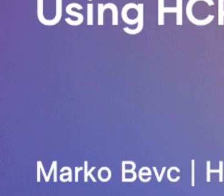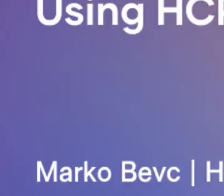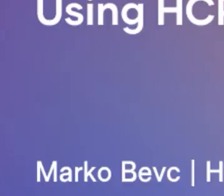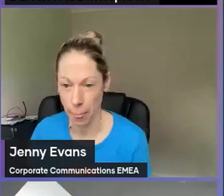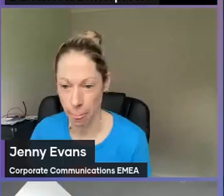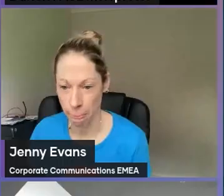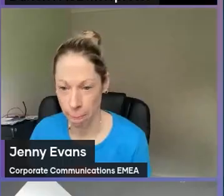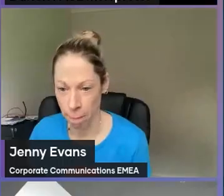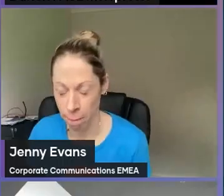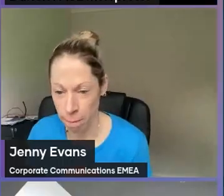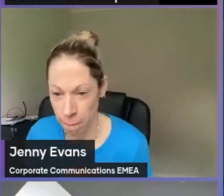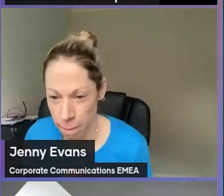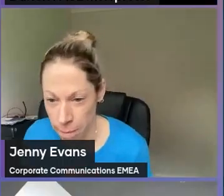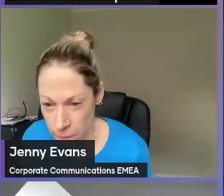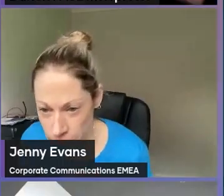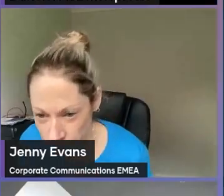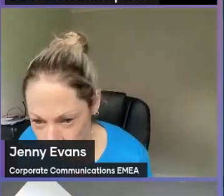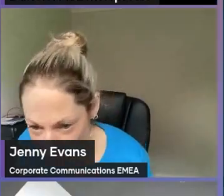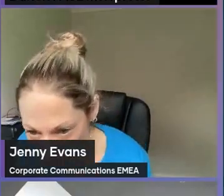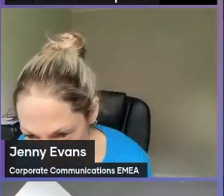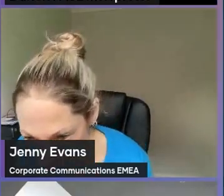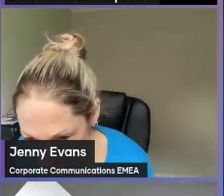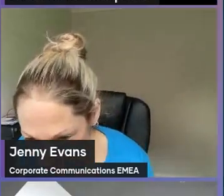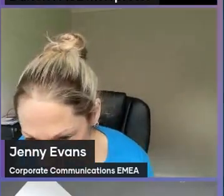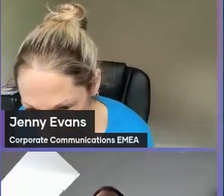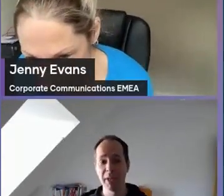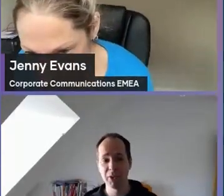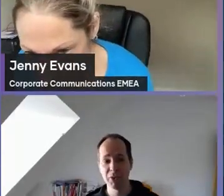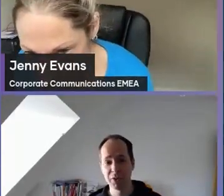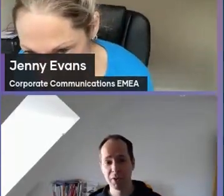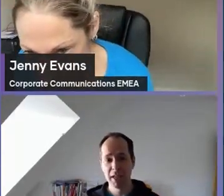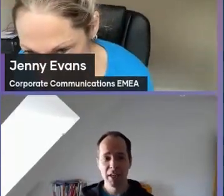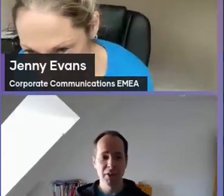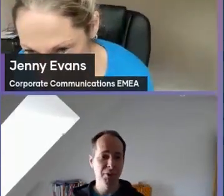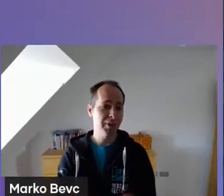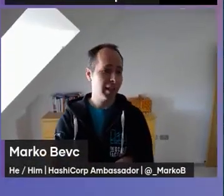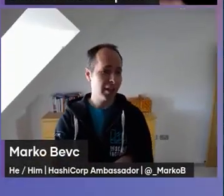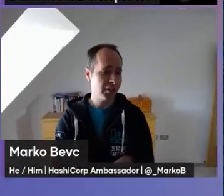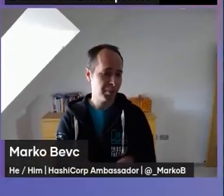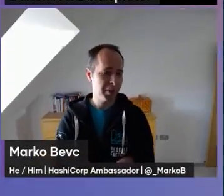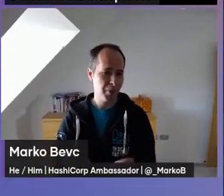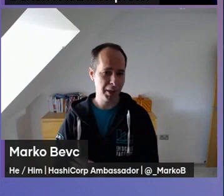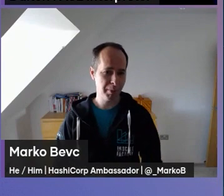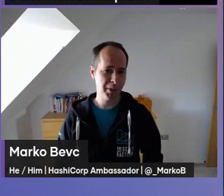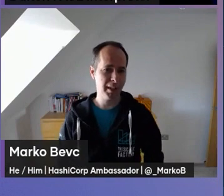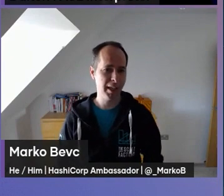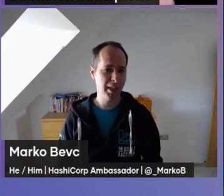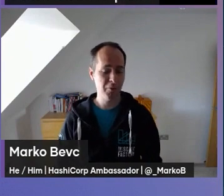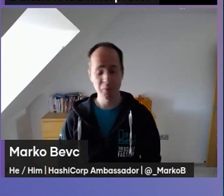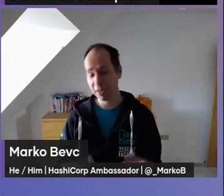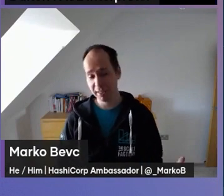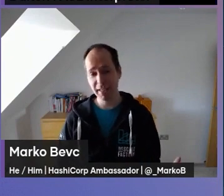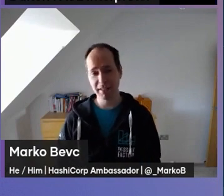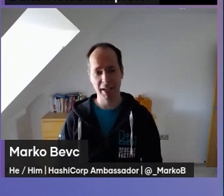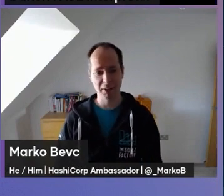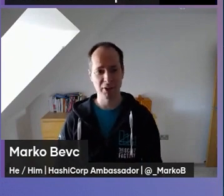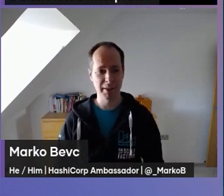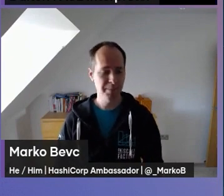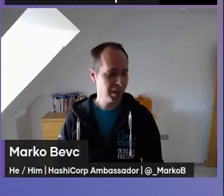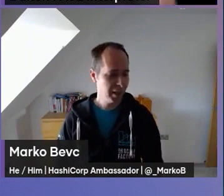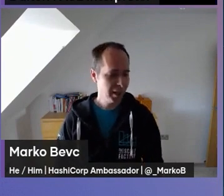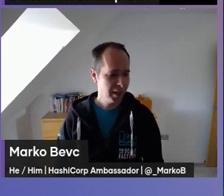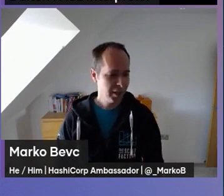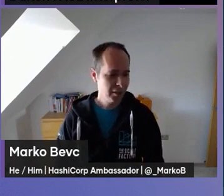as already mentioned, today we're going to talk about a little bit more about using HCP Waypoint and what that is